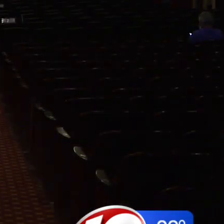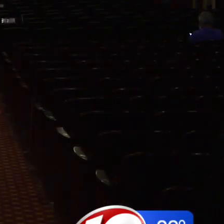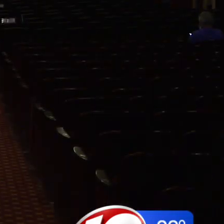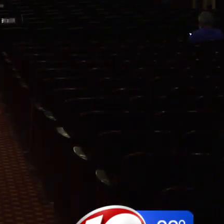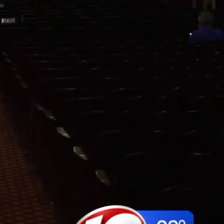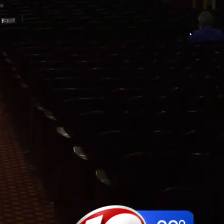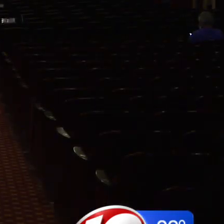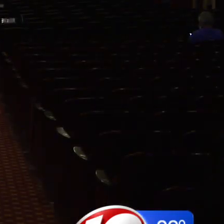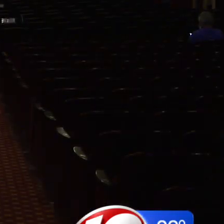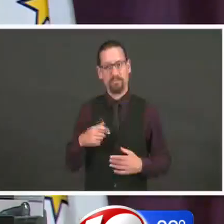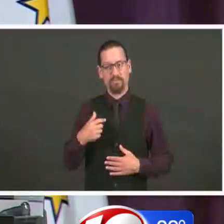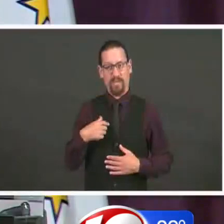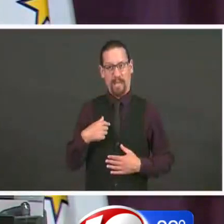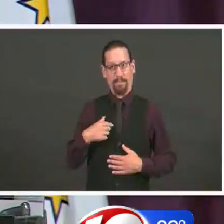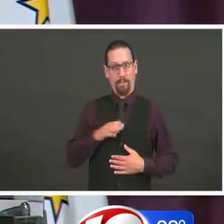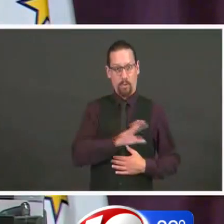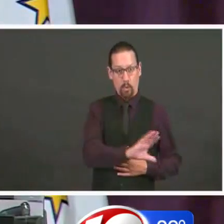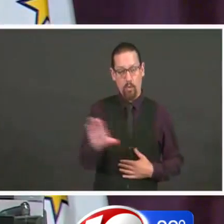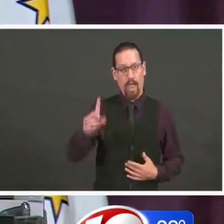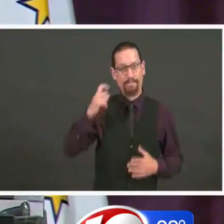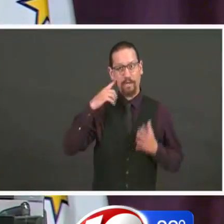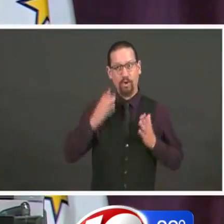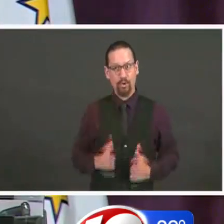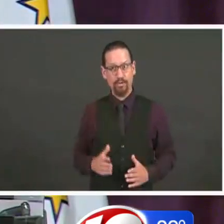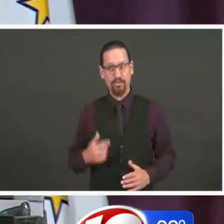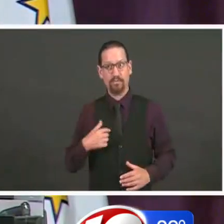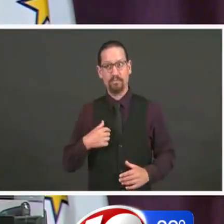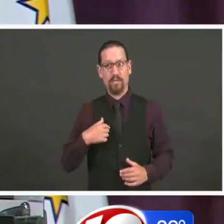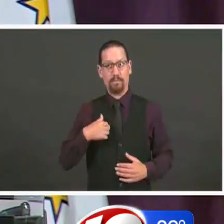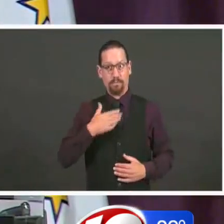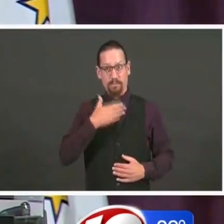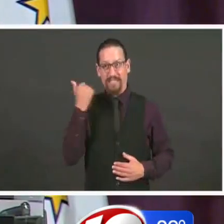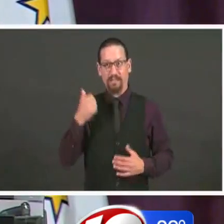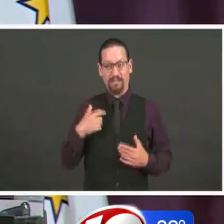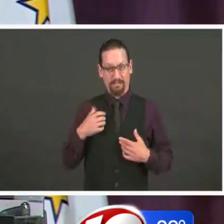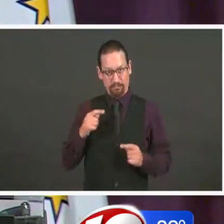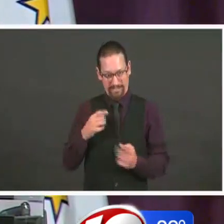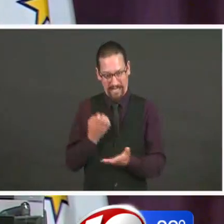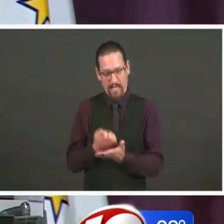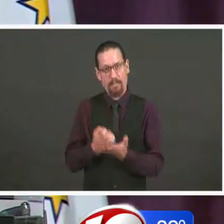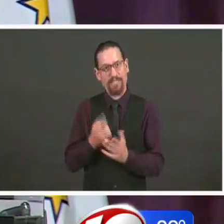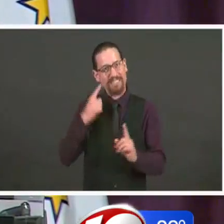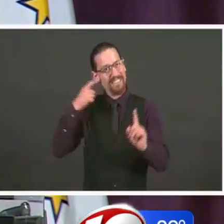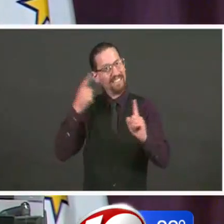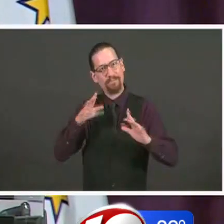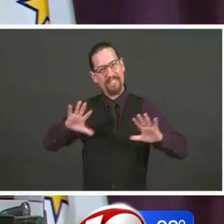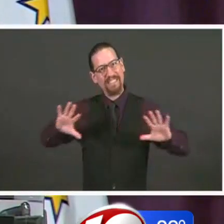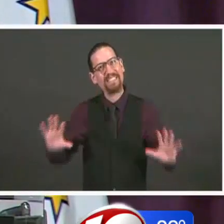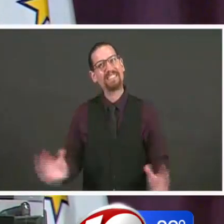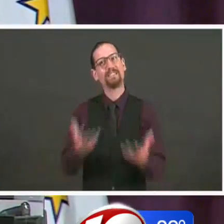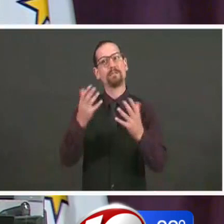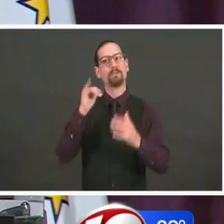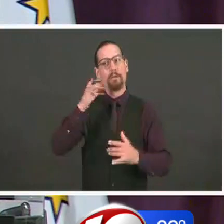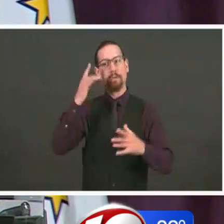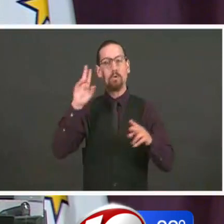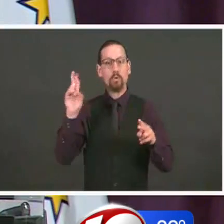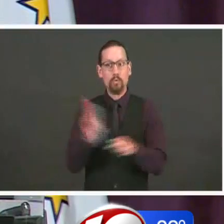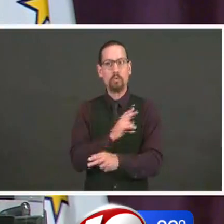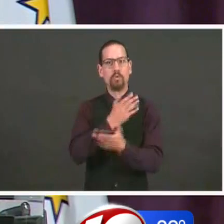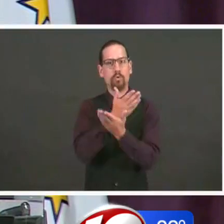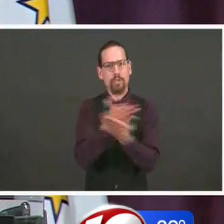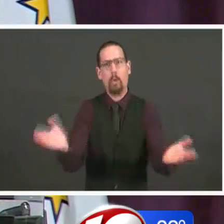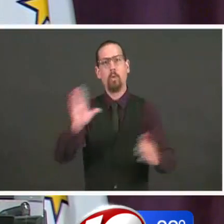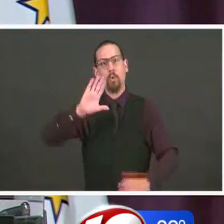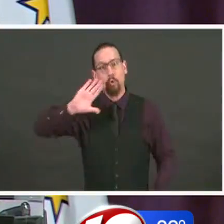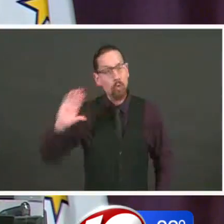state. She says the younger population needs to do better with following the rules. Wear your damn mask, follow the rules, knock